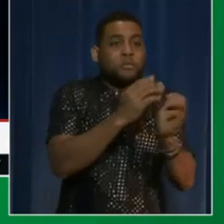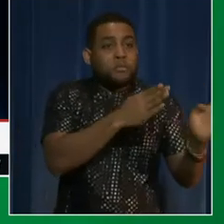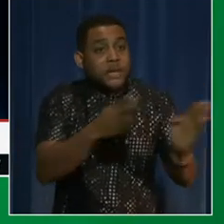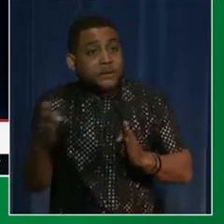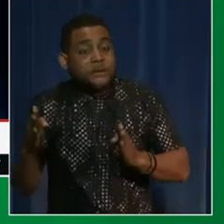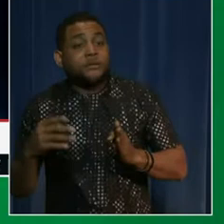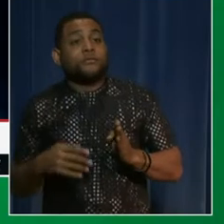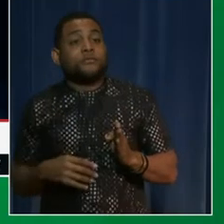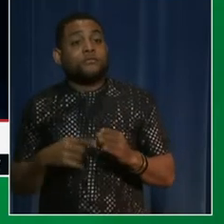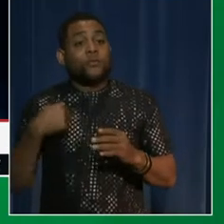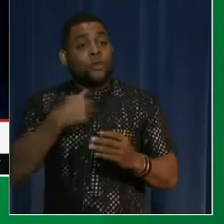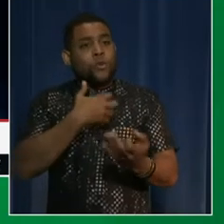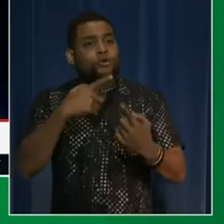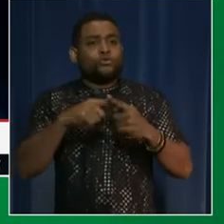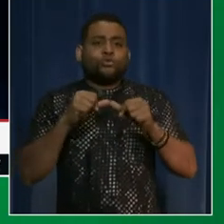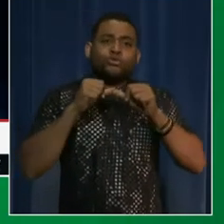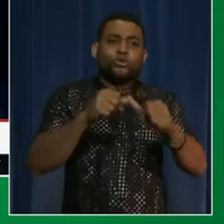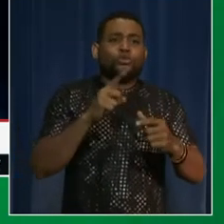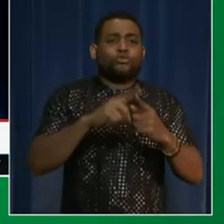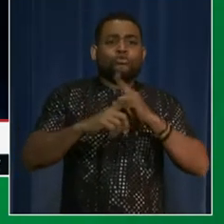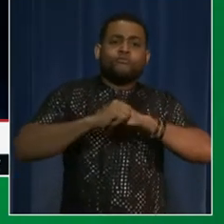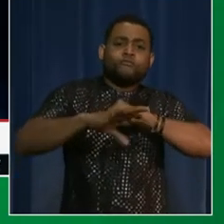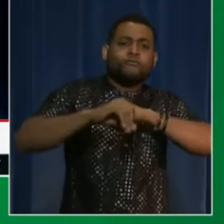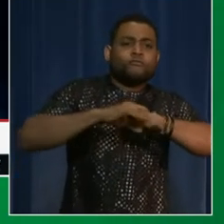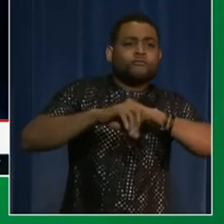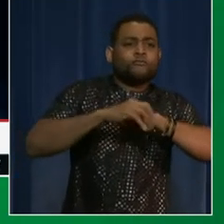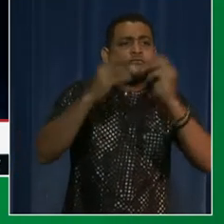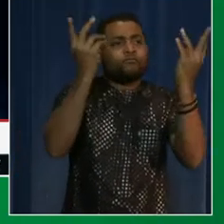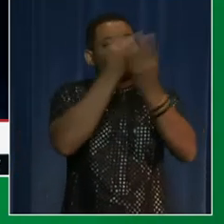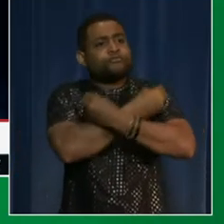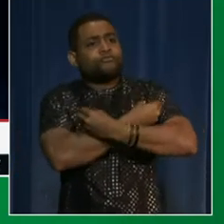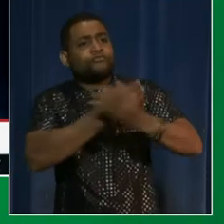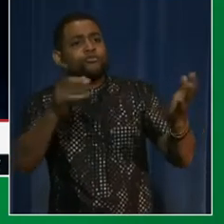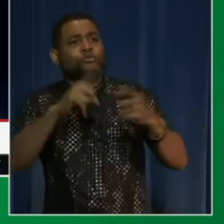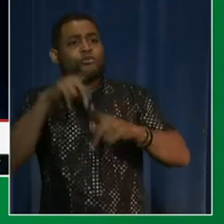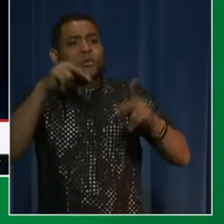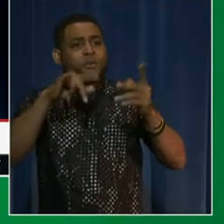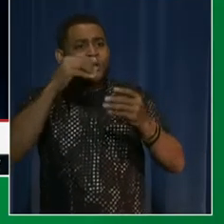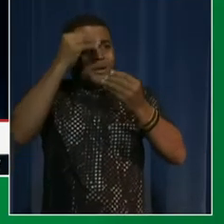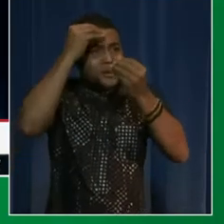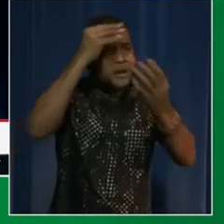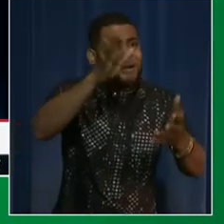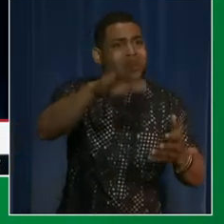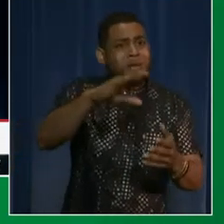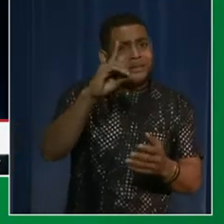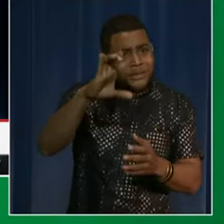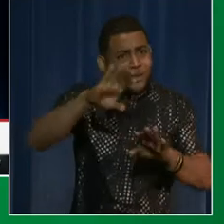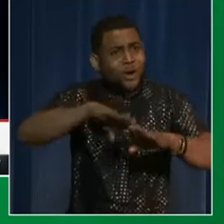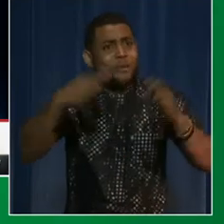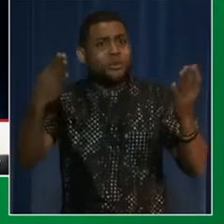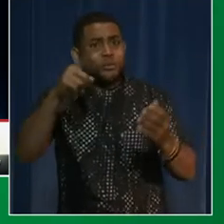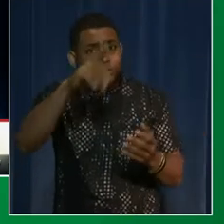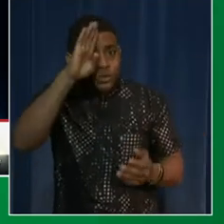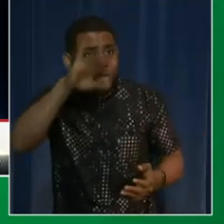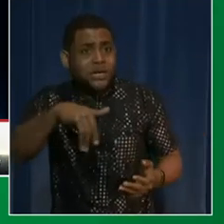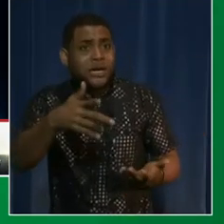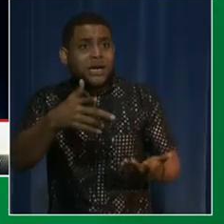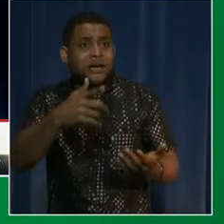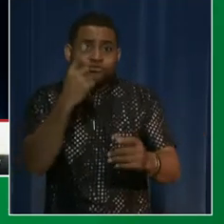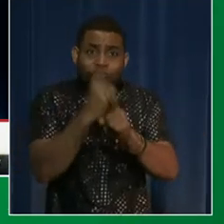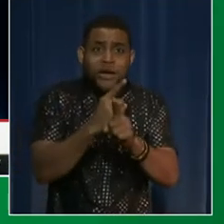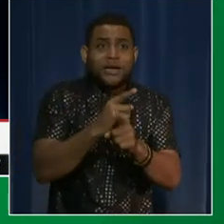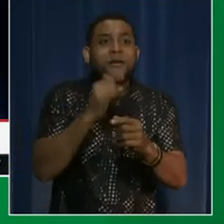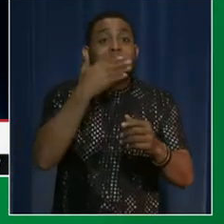to be ambassadors for us. Let people know that DC is open. And when they want to do business in the district, the best place for them to go